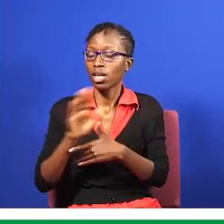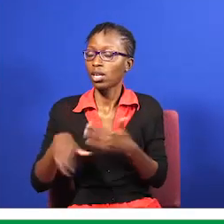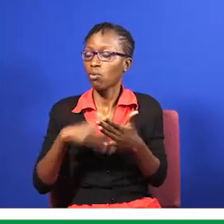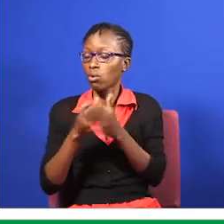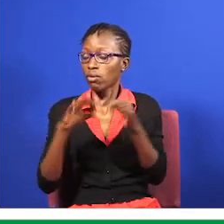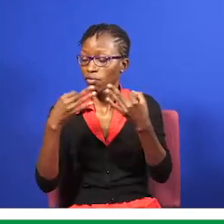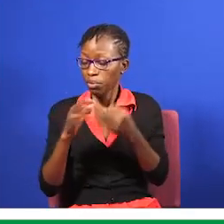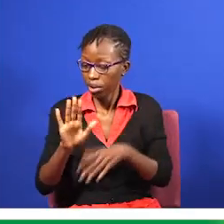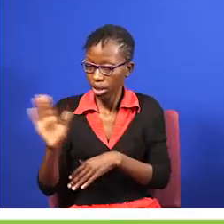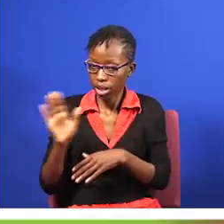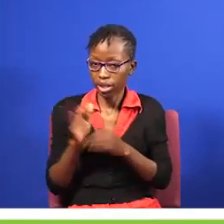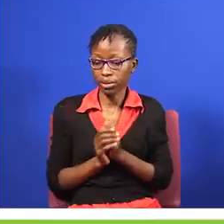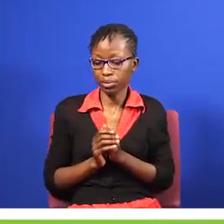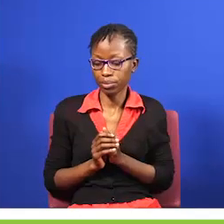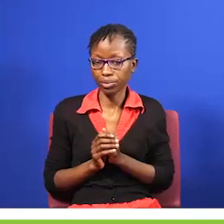of their family.